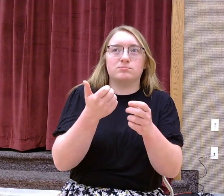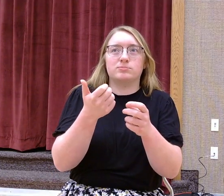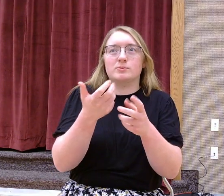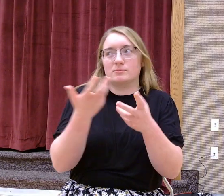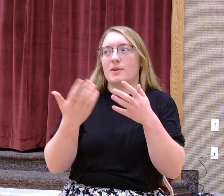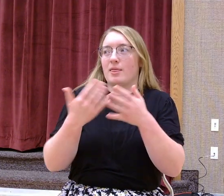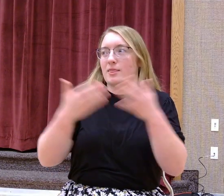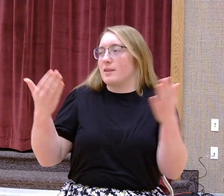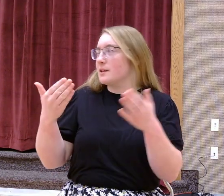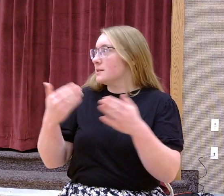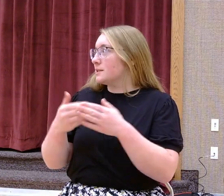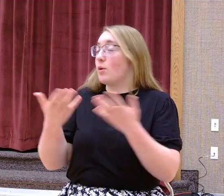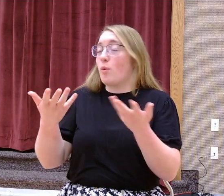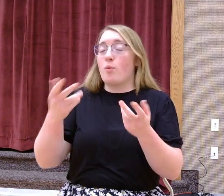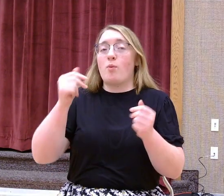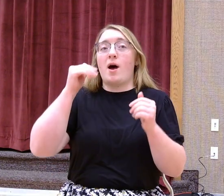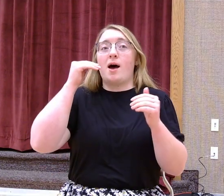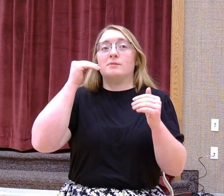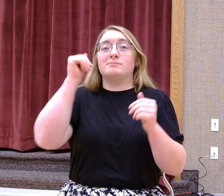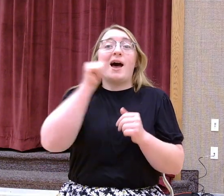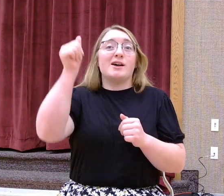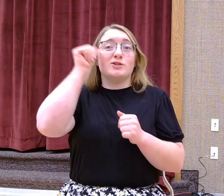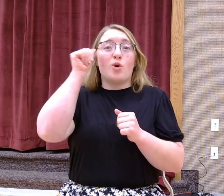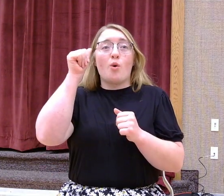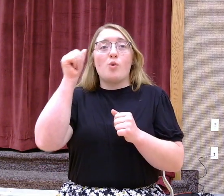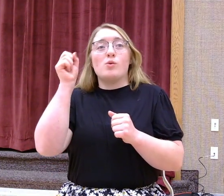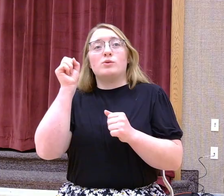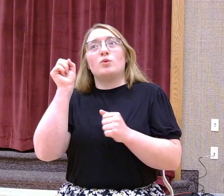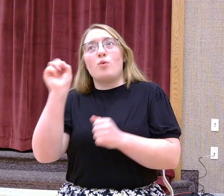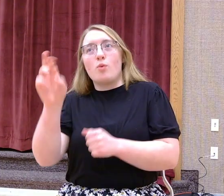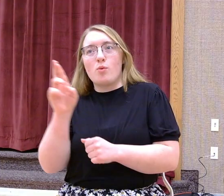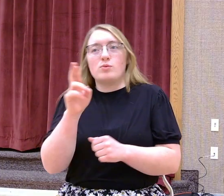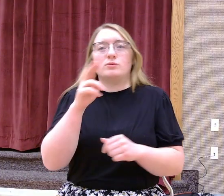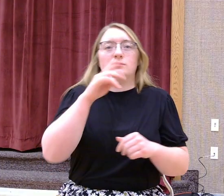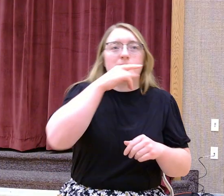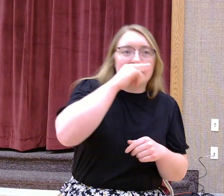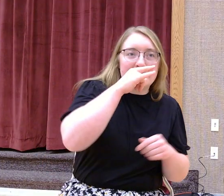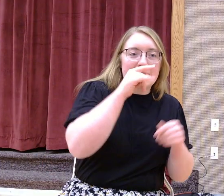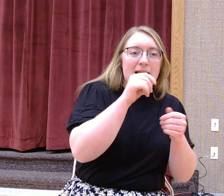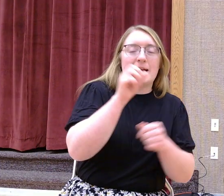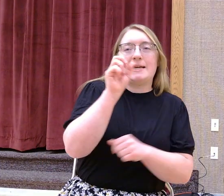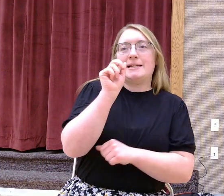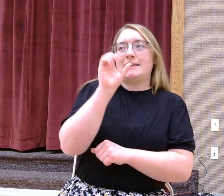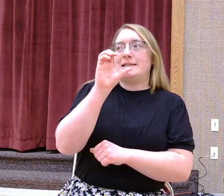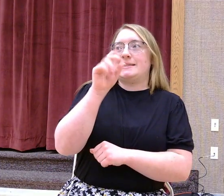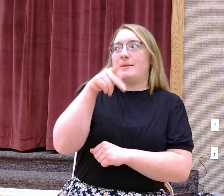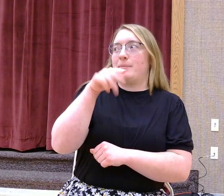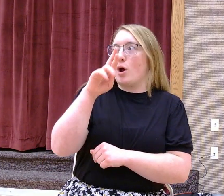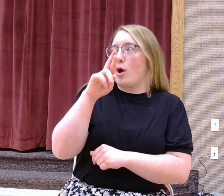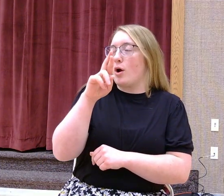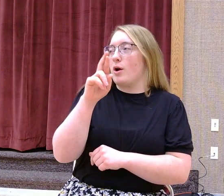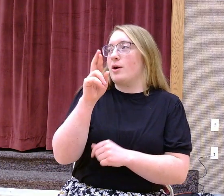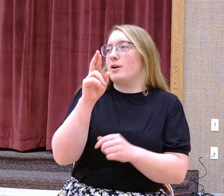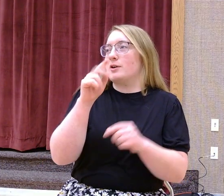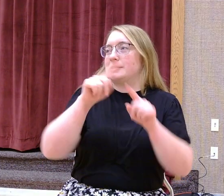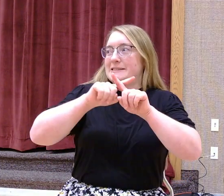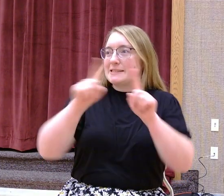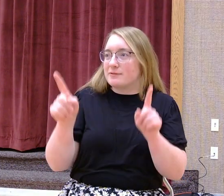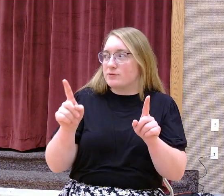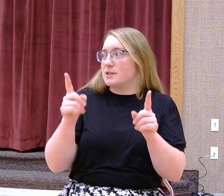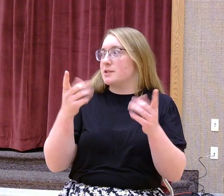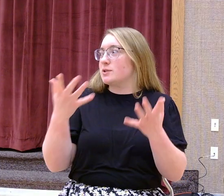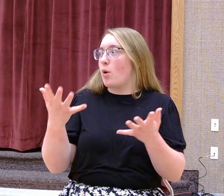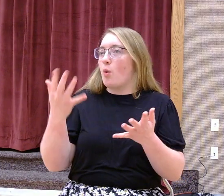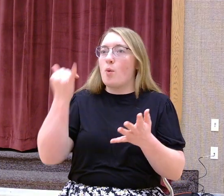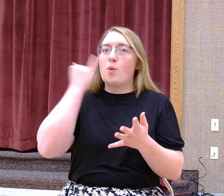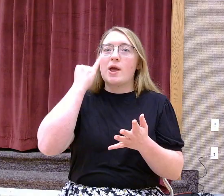difference between adult versus child CPR, and I'll lean on President Gardner's expertise on this too. So if